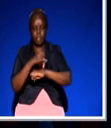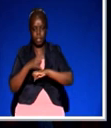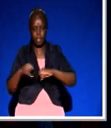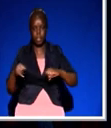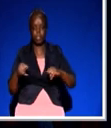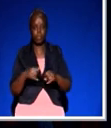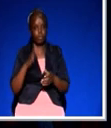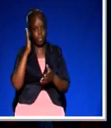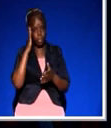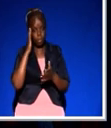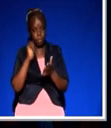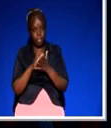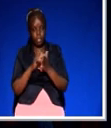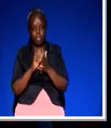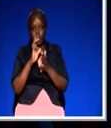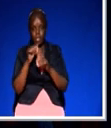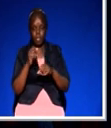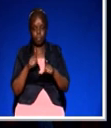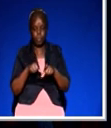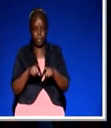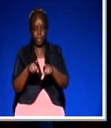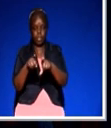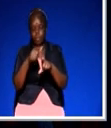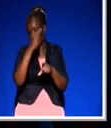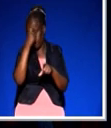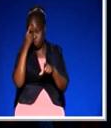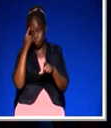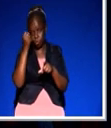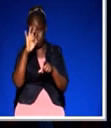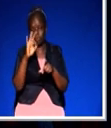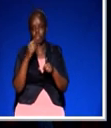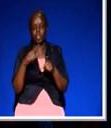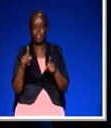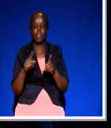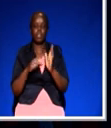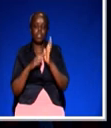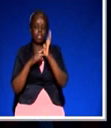to note that they are parallel lines because of the sign that is